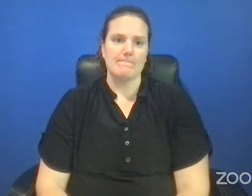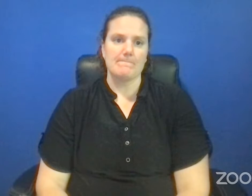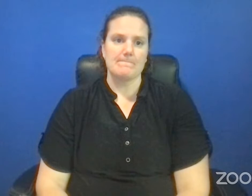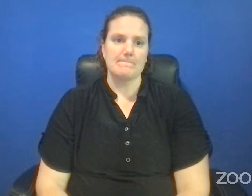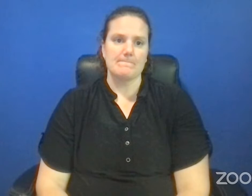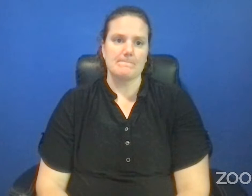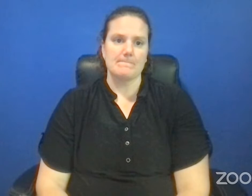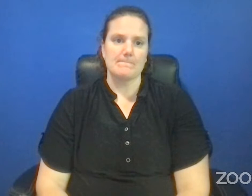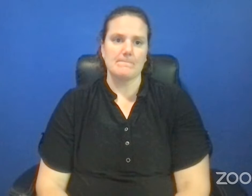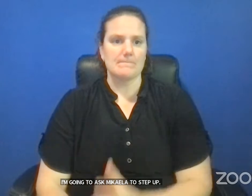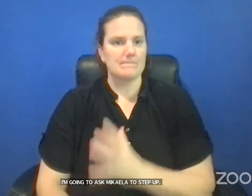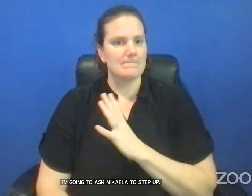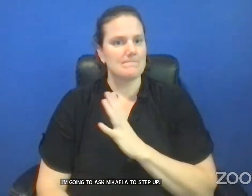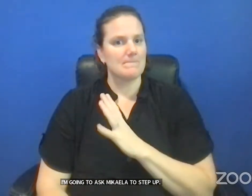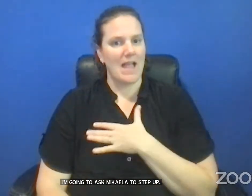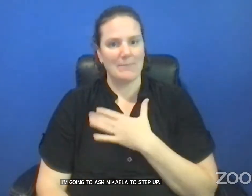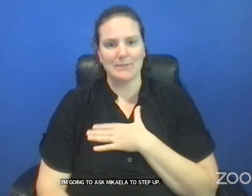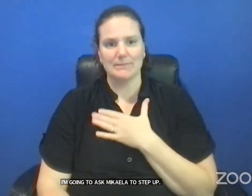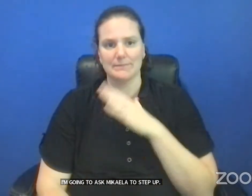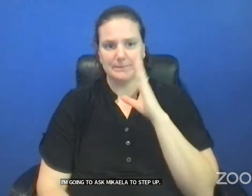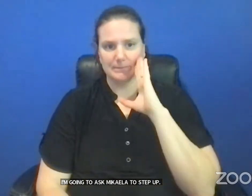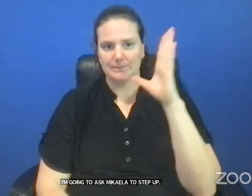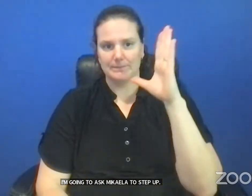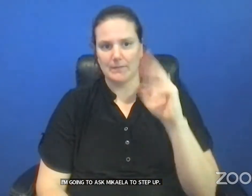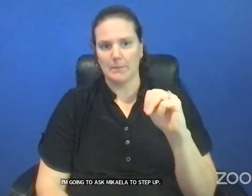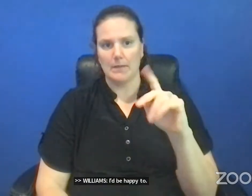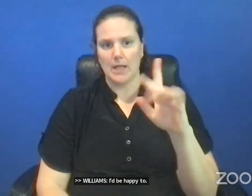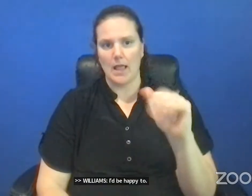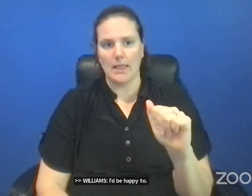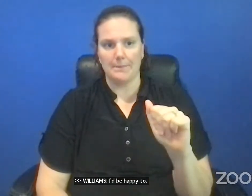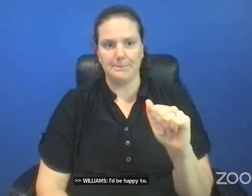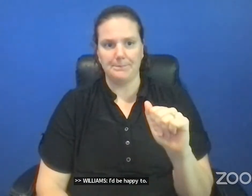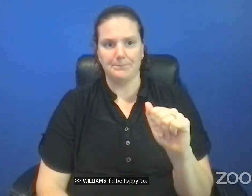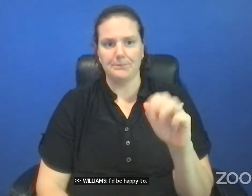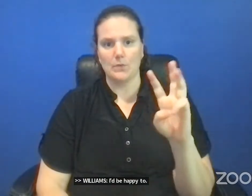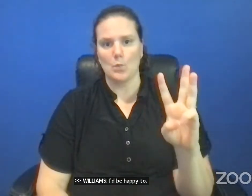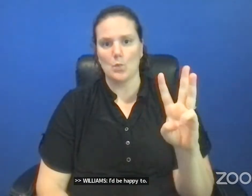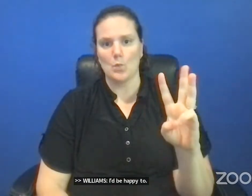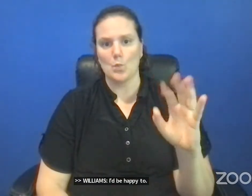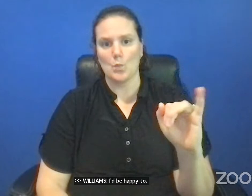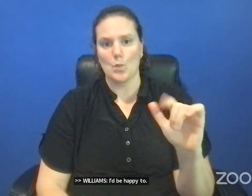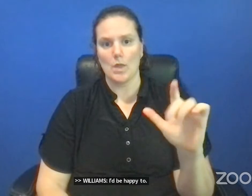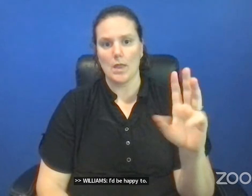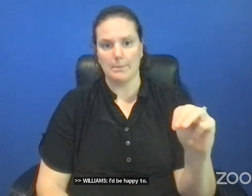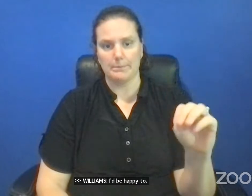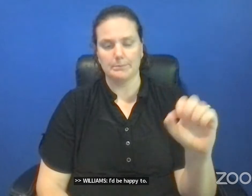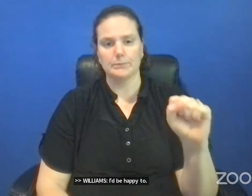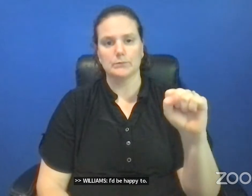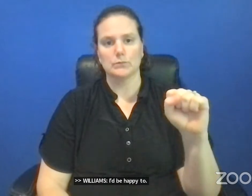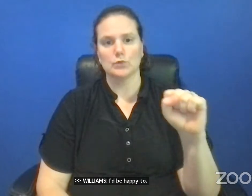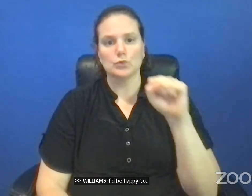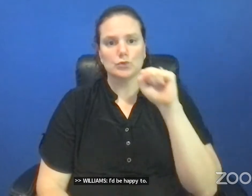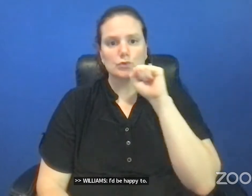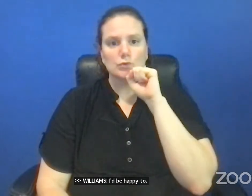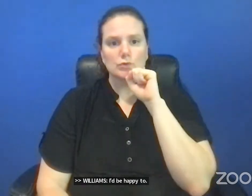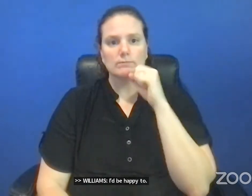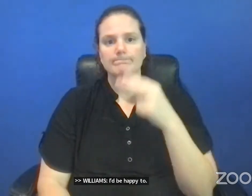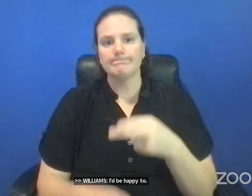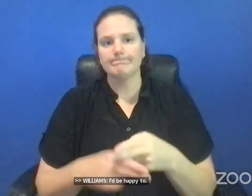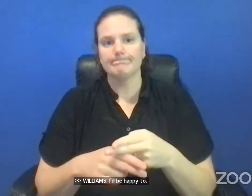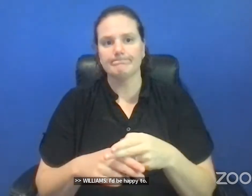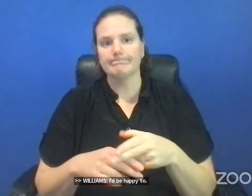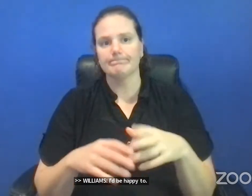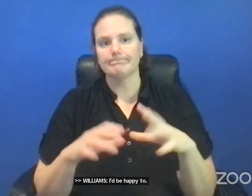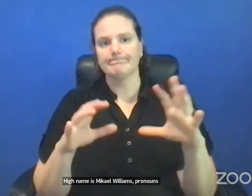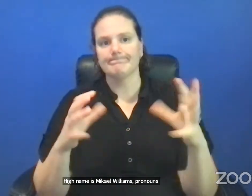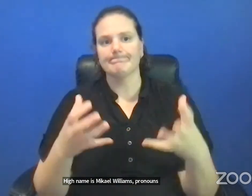Yes, I'd be happy to. Hi, everyone. My name is Michaela Williams. Pronouns are she, hers, and I'm an at-large community